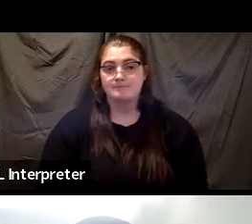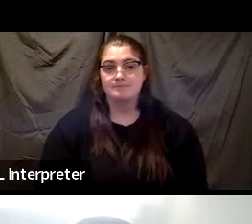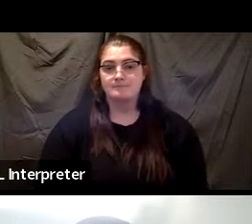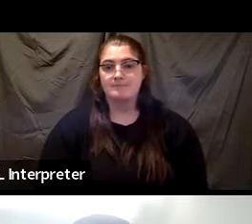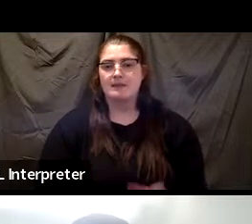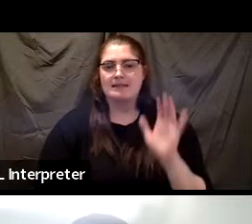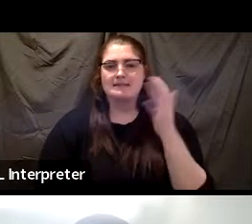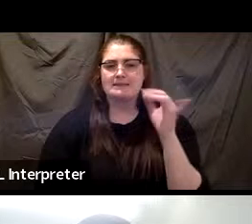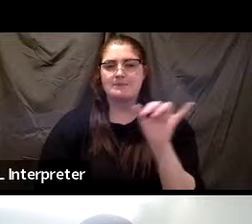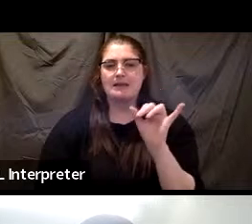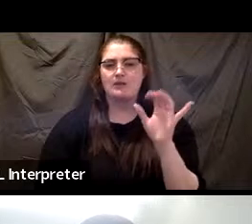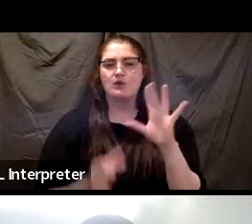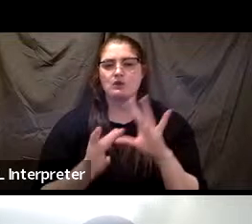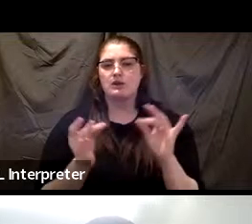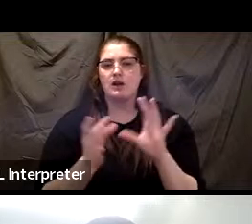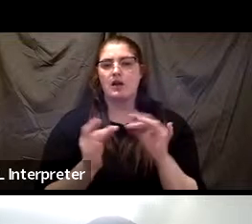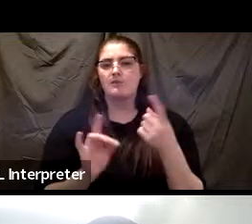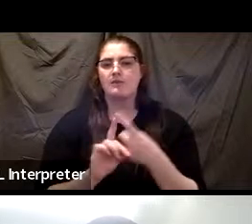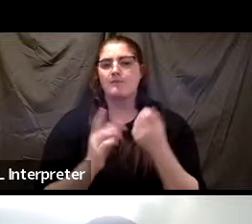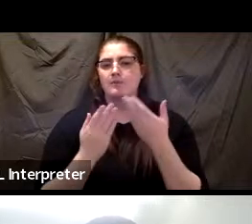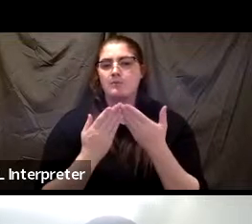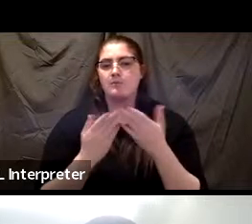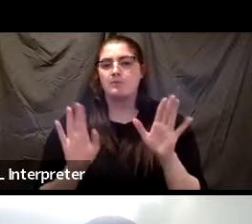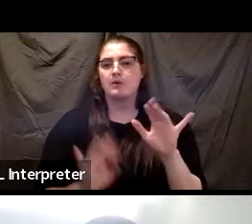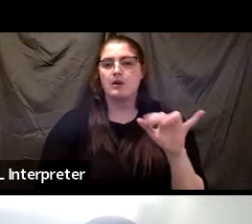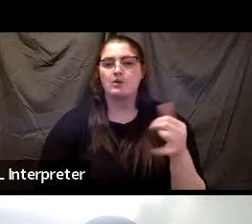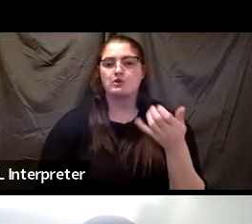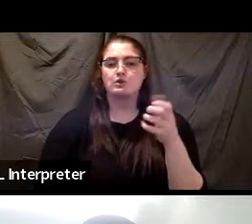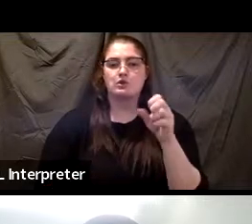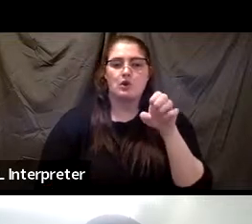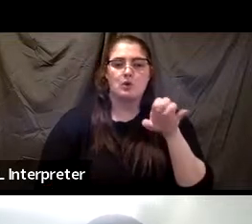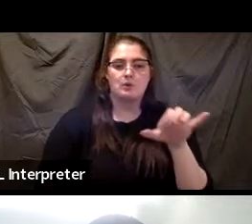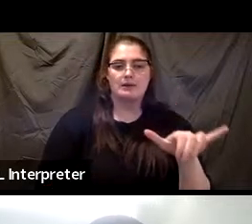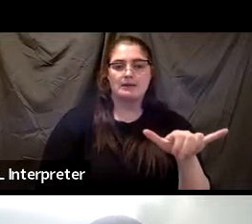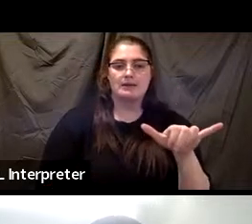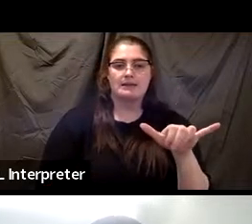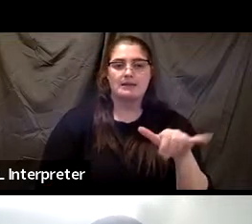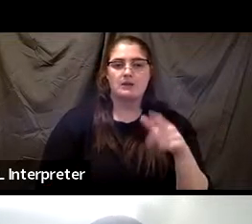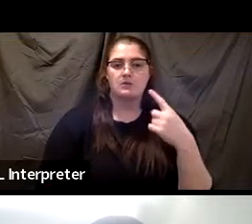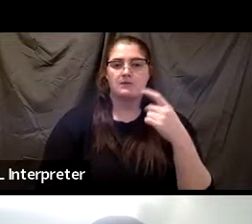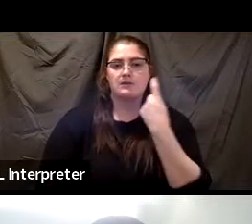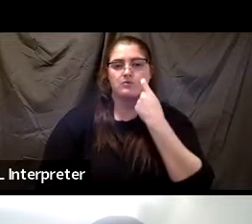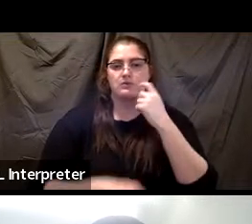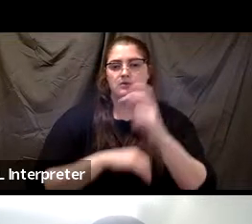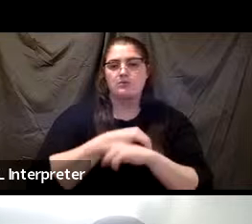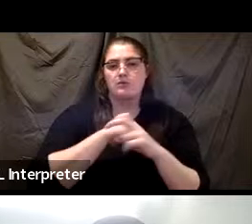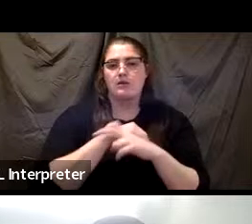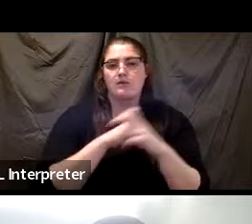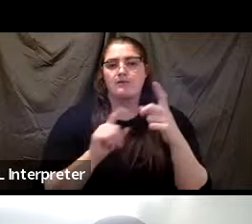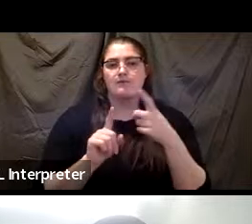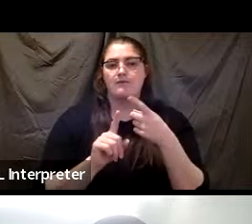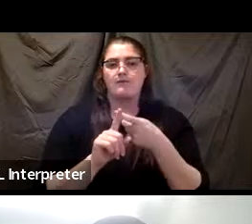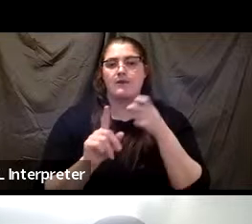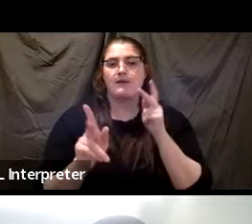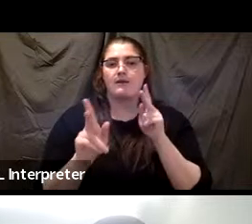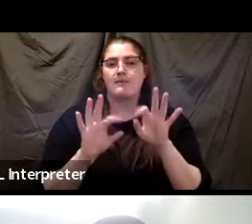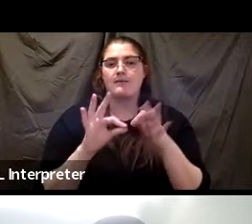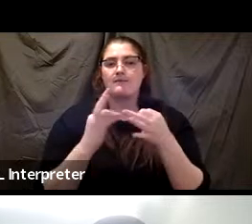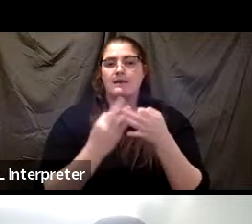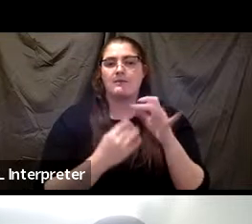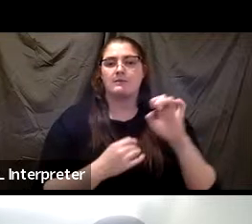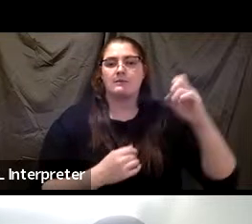Seems like there's a comment from the public. Joey Libera, we had some recent robberies from families picking up children from Sequoia School